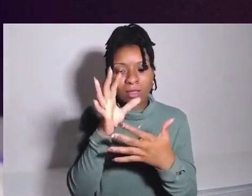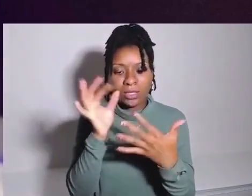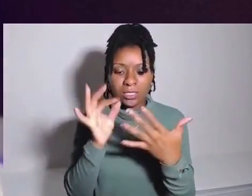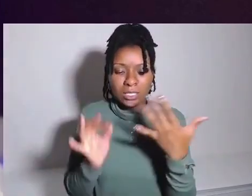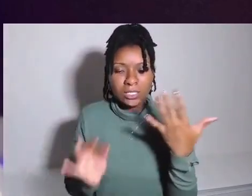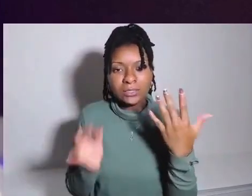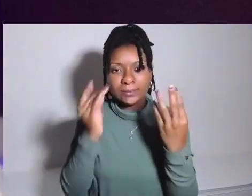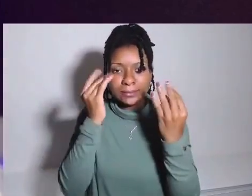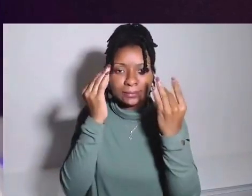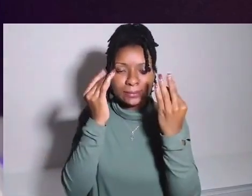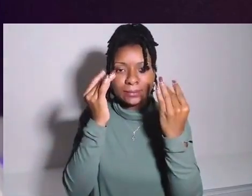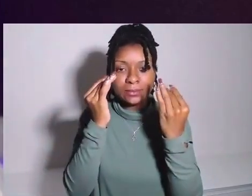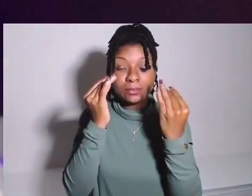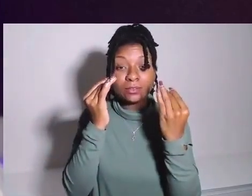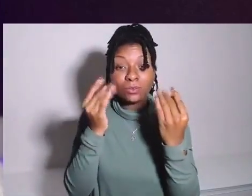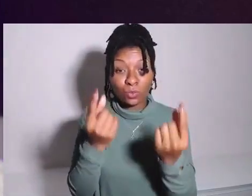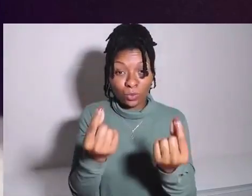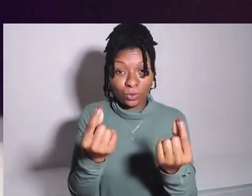be back.